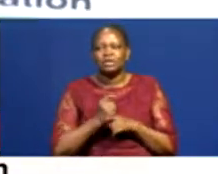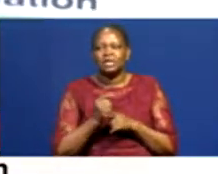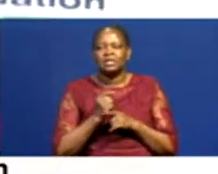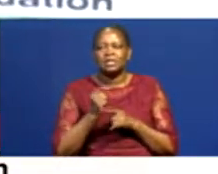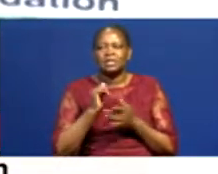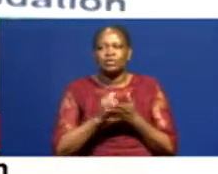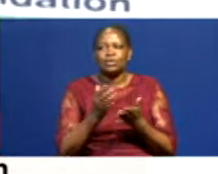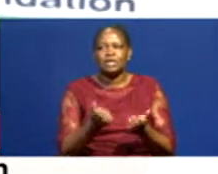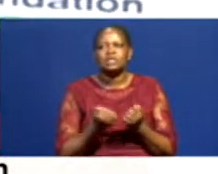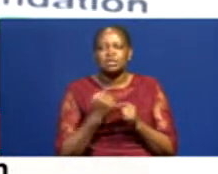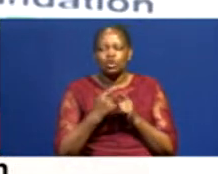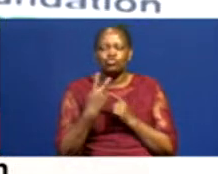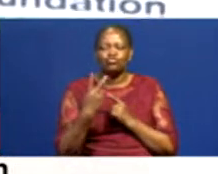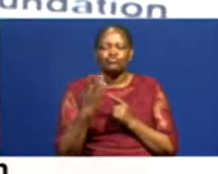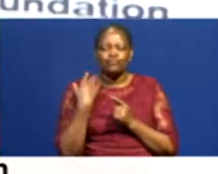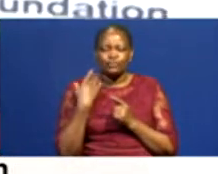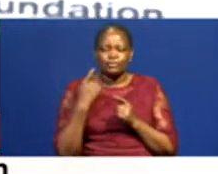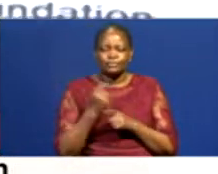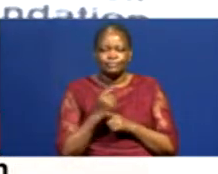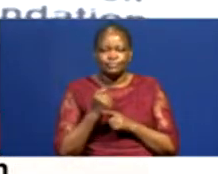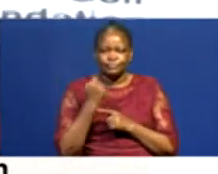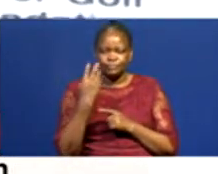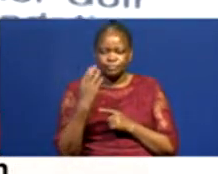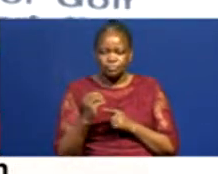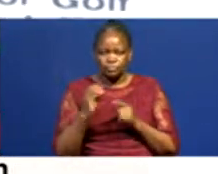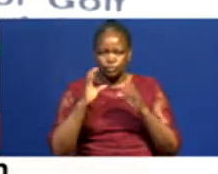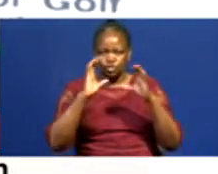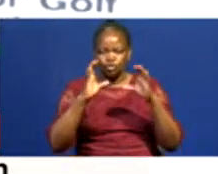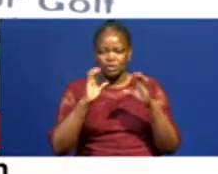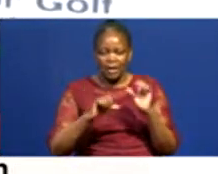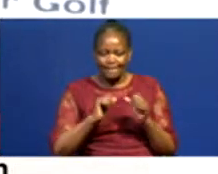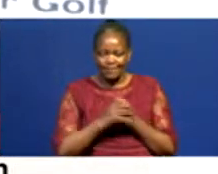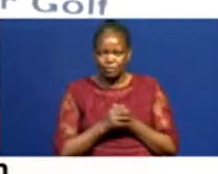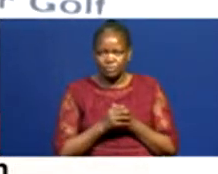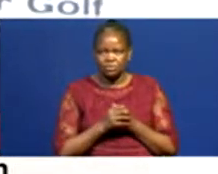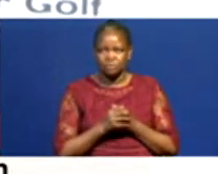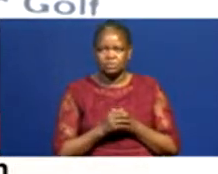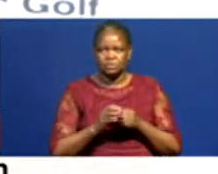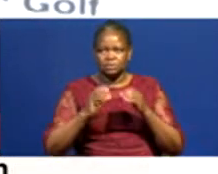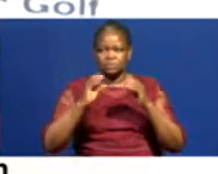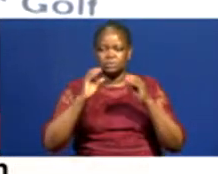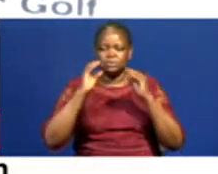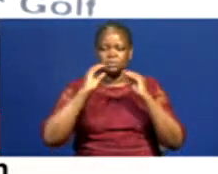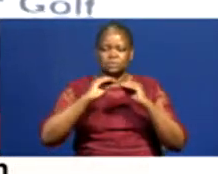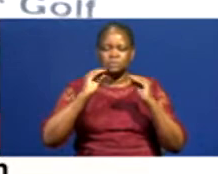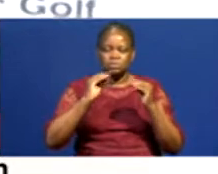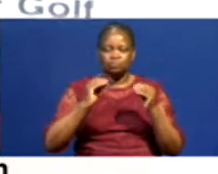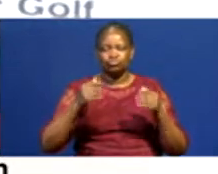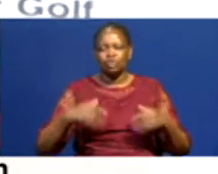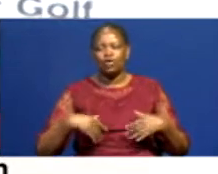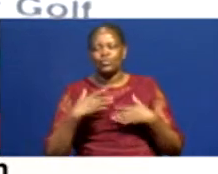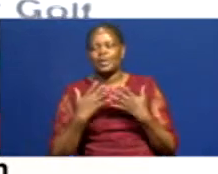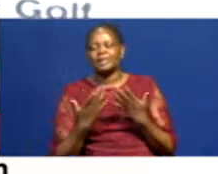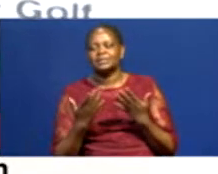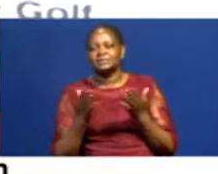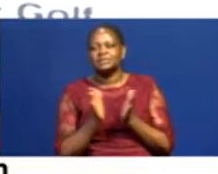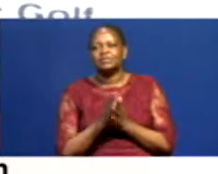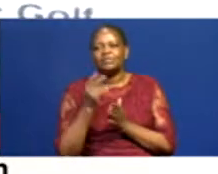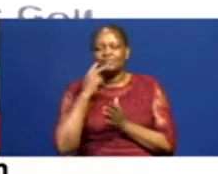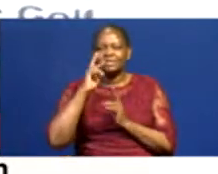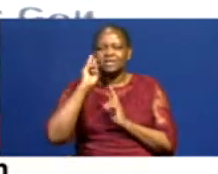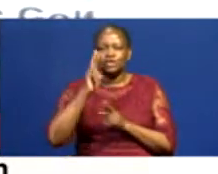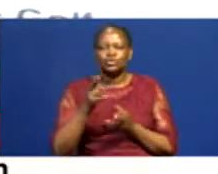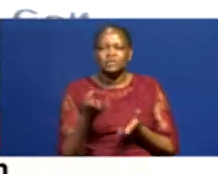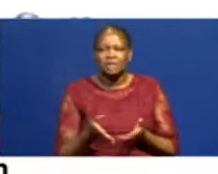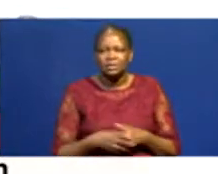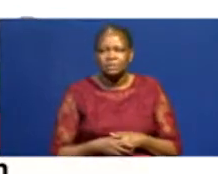needed. 2 years ago, we trained 50 coaches on teaching juniors how to play golf. We have seen the results